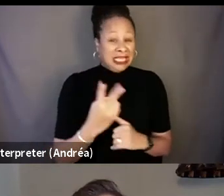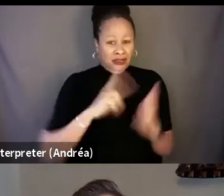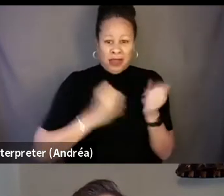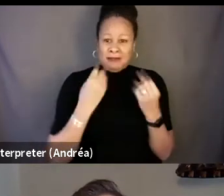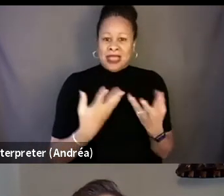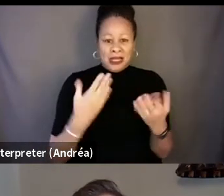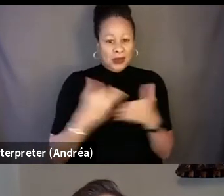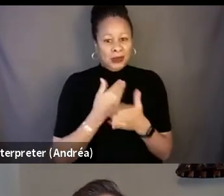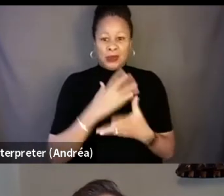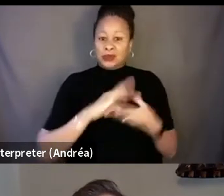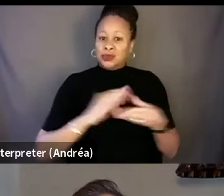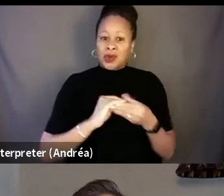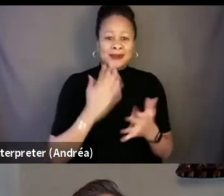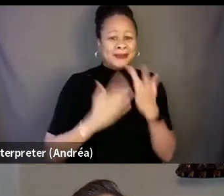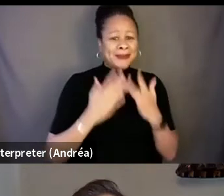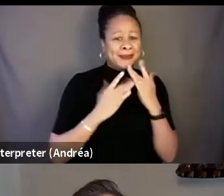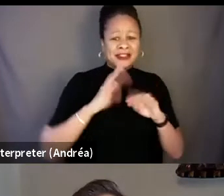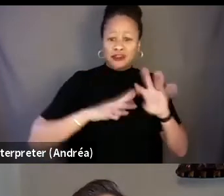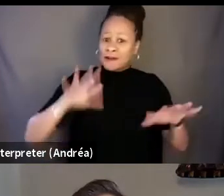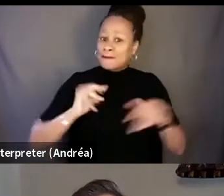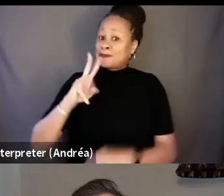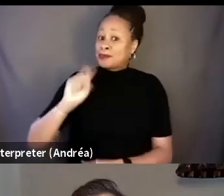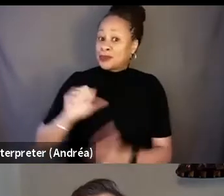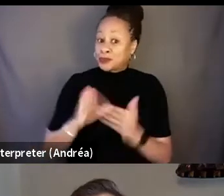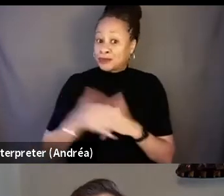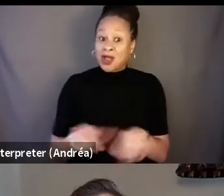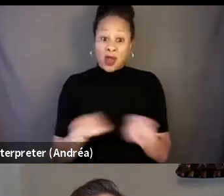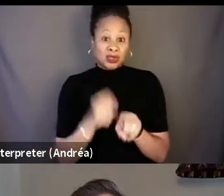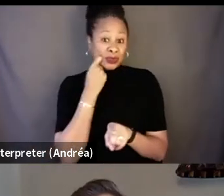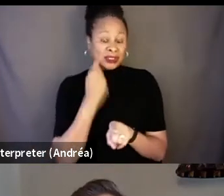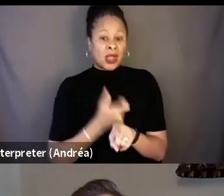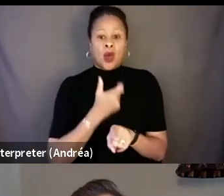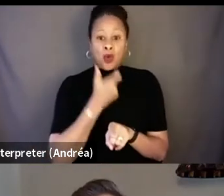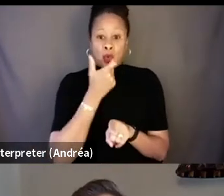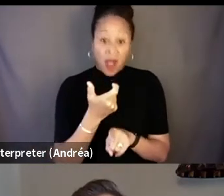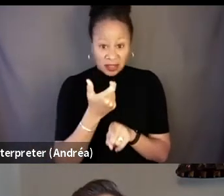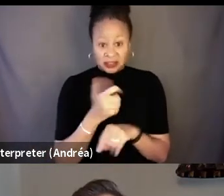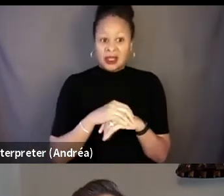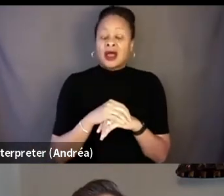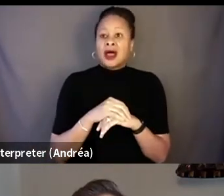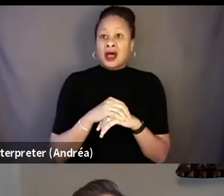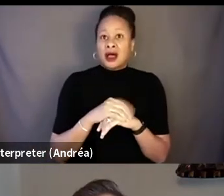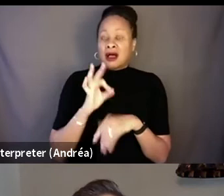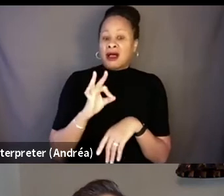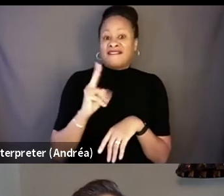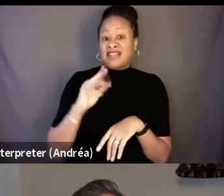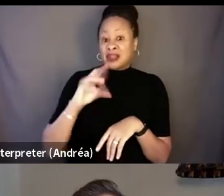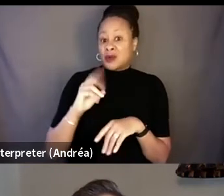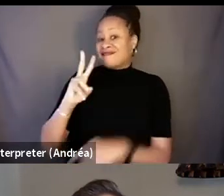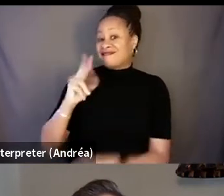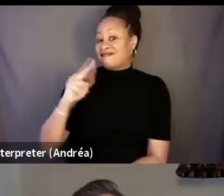lack of diversity in the newsroom. Recently, many of us watched the video of Van Jones. It was such